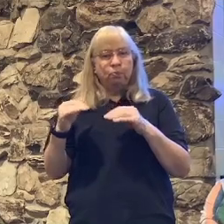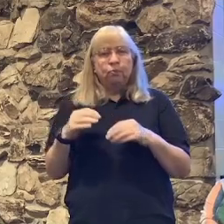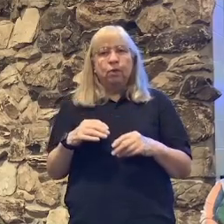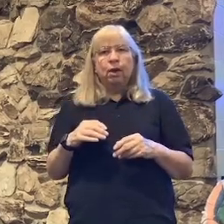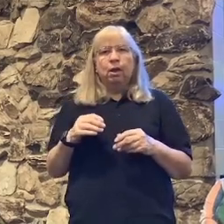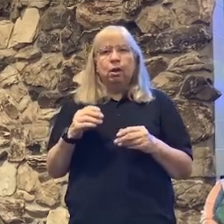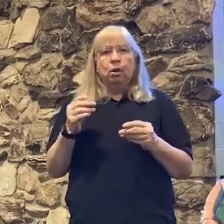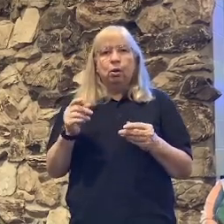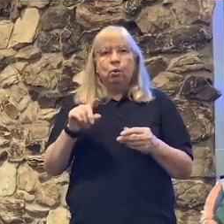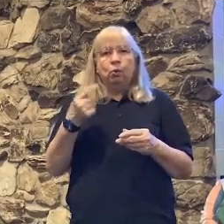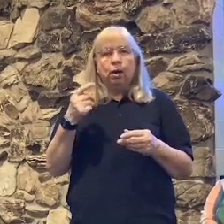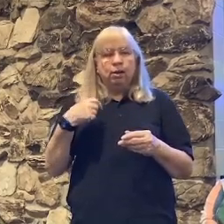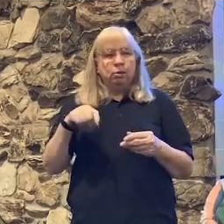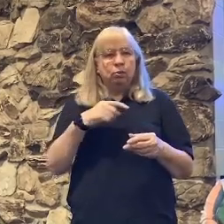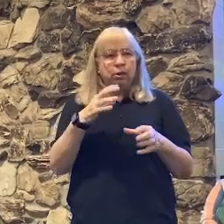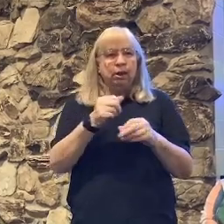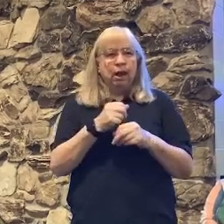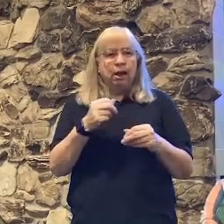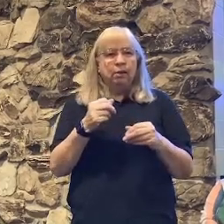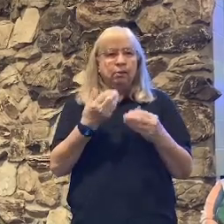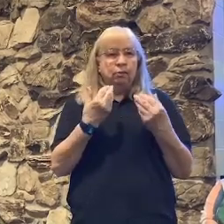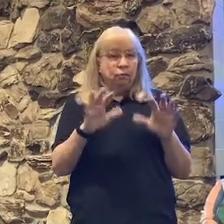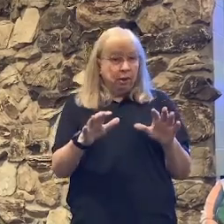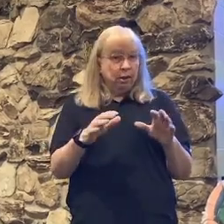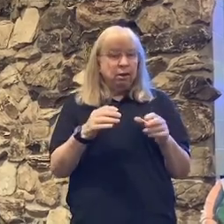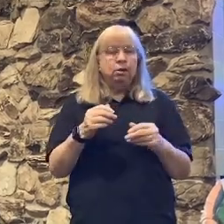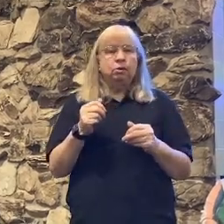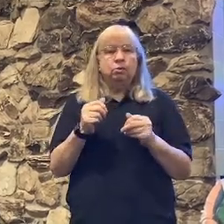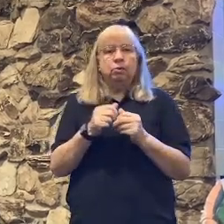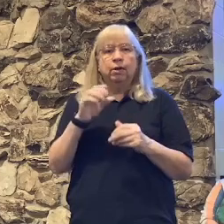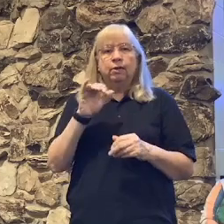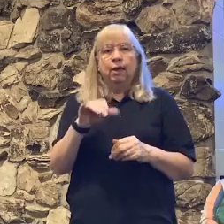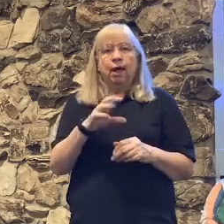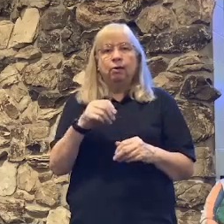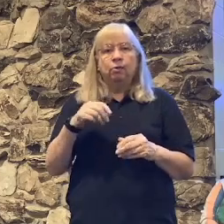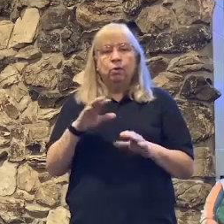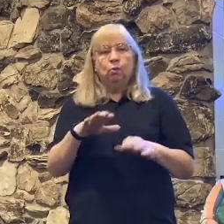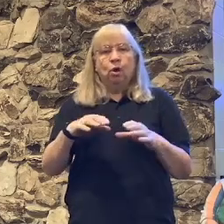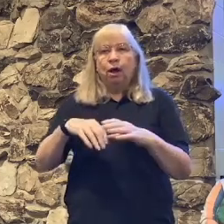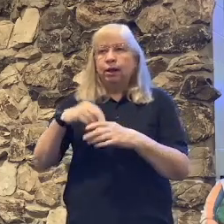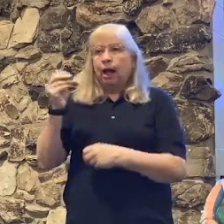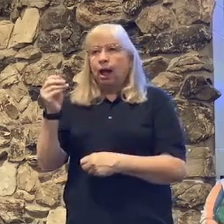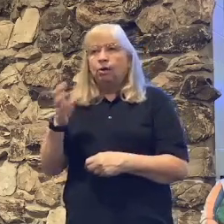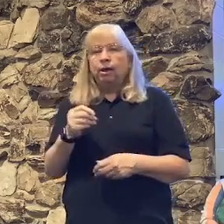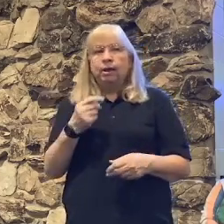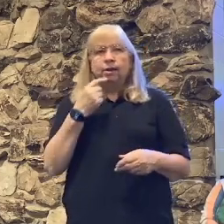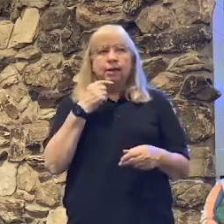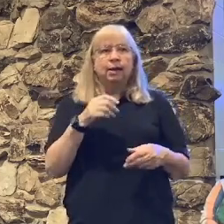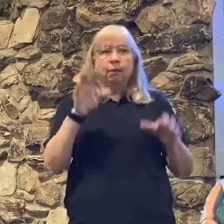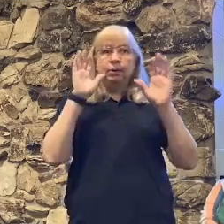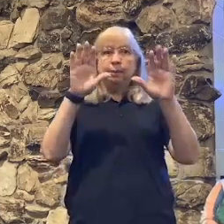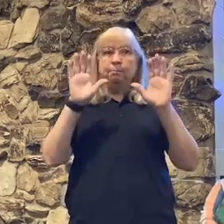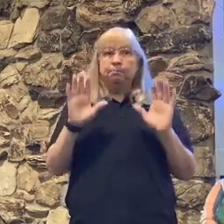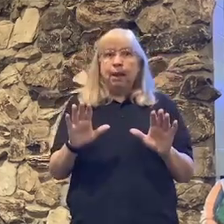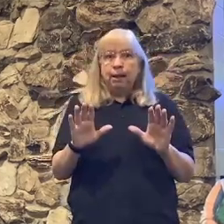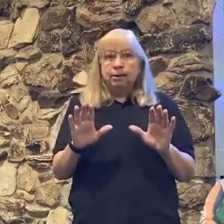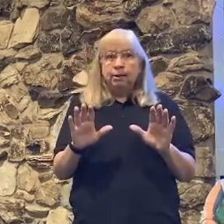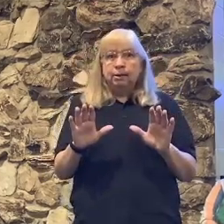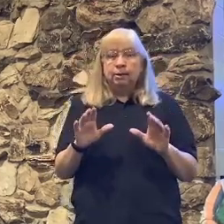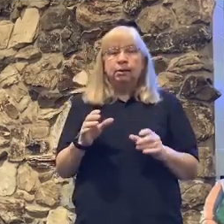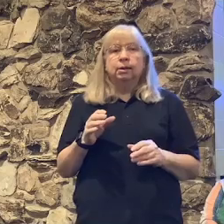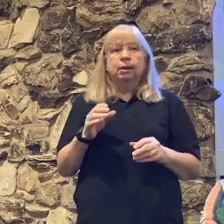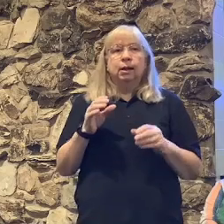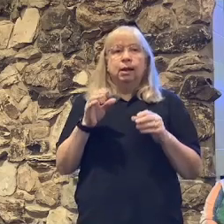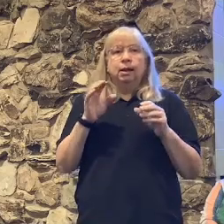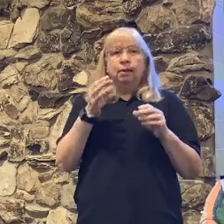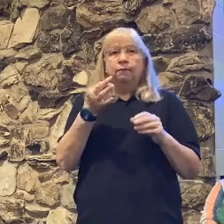once we got done with that, we walked out of there and we said, you know, and that was amazing. And the fact that we